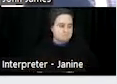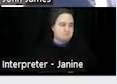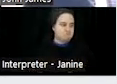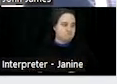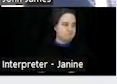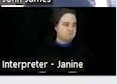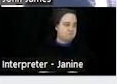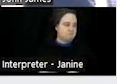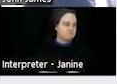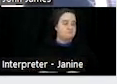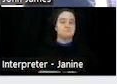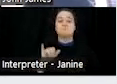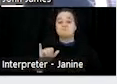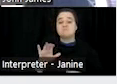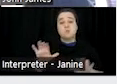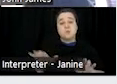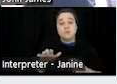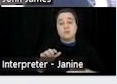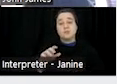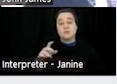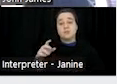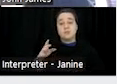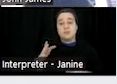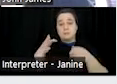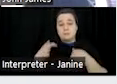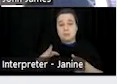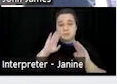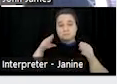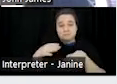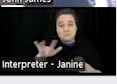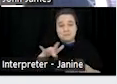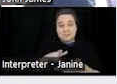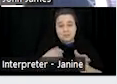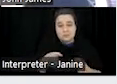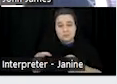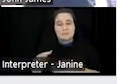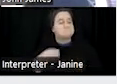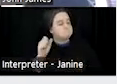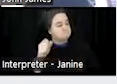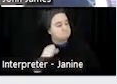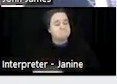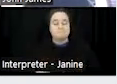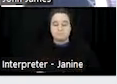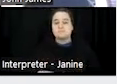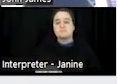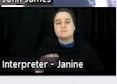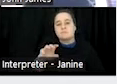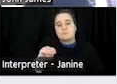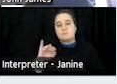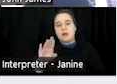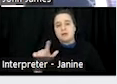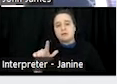Great. So you did a person-centered plan? Mm-hmm. Okay. And Michael, can you tell